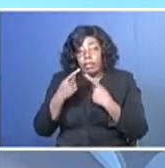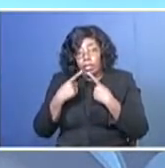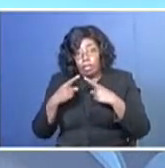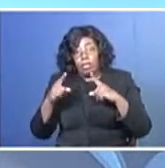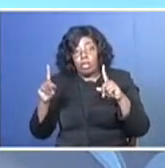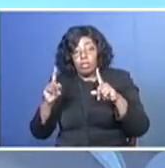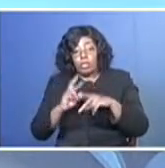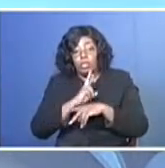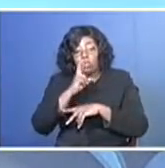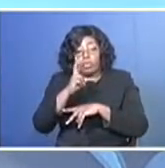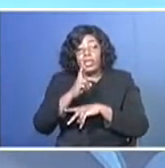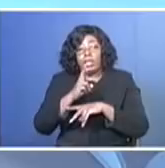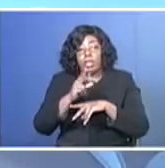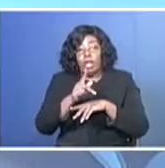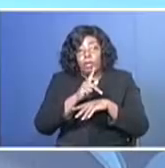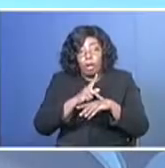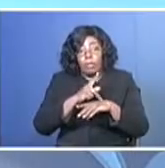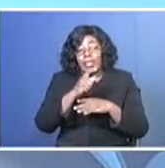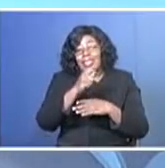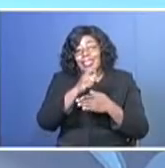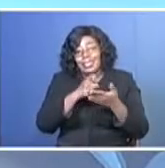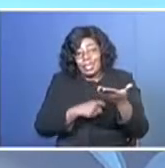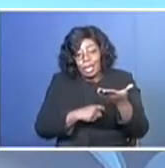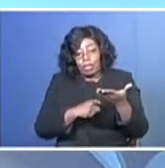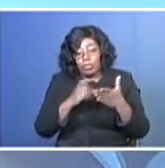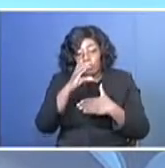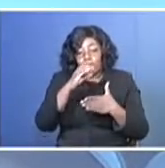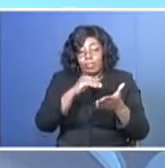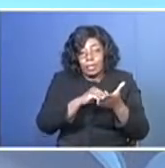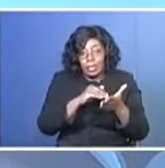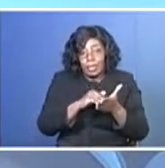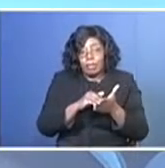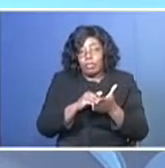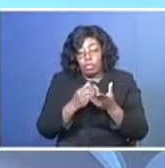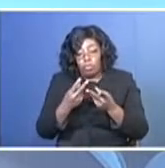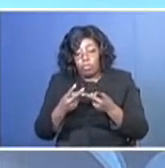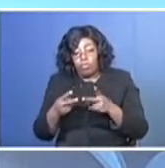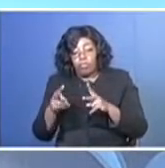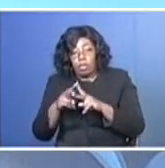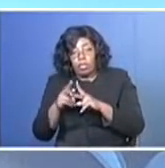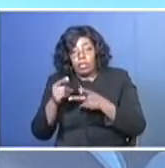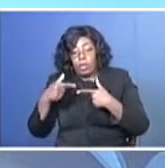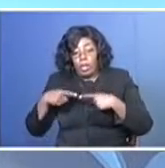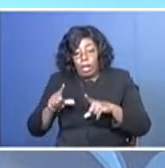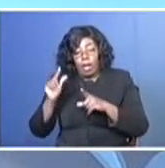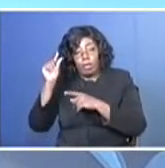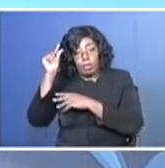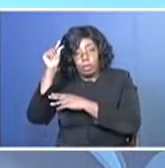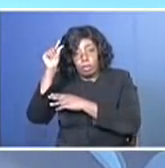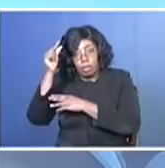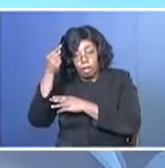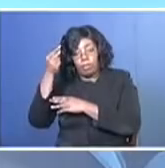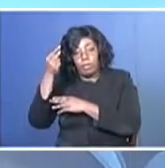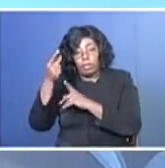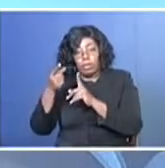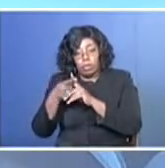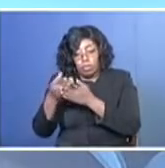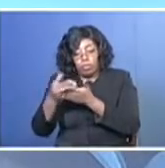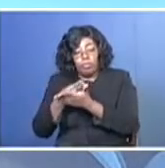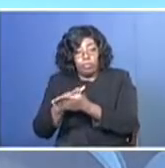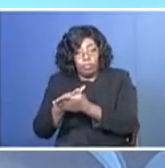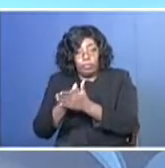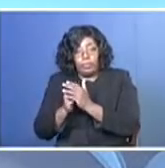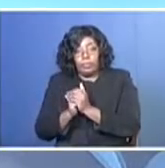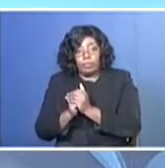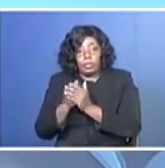real property values would be reassessed in order to update some values and allow the government to plug revenue shortfalls. Minister